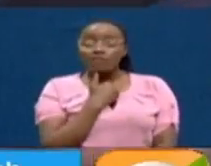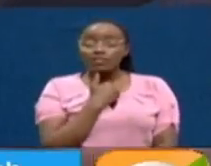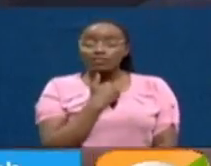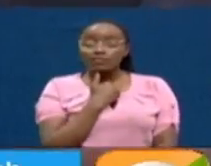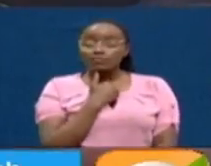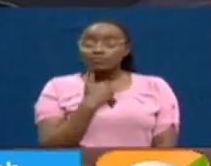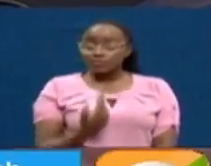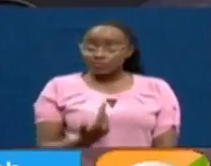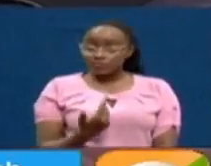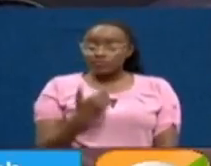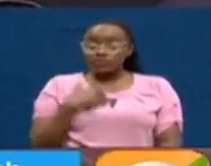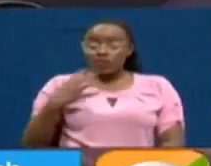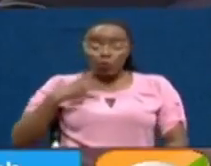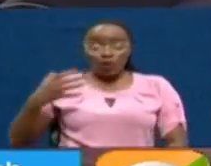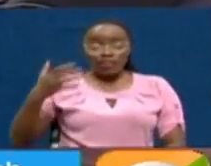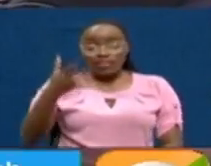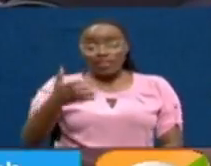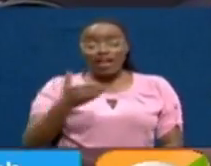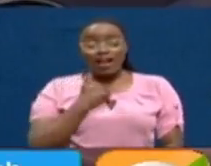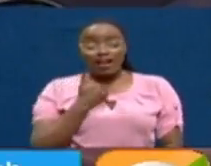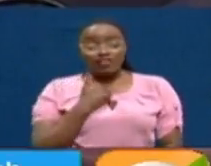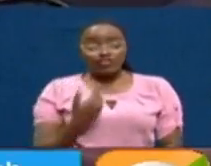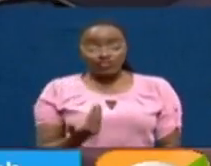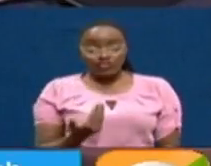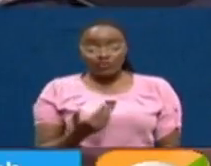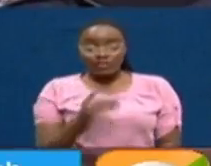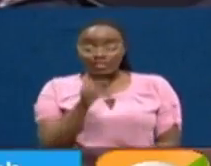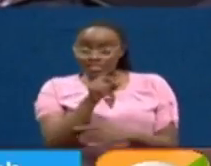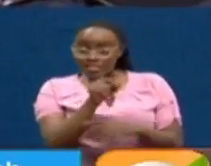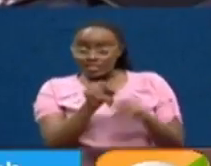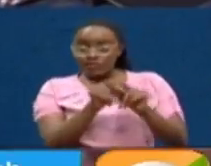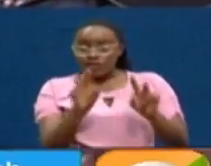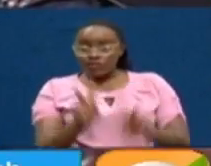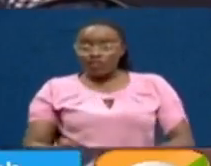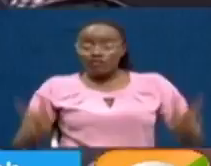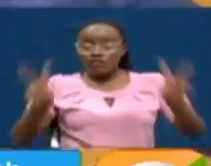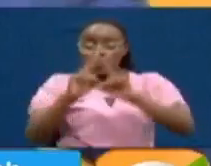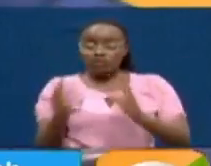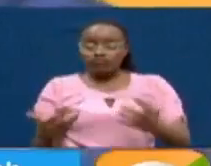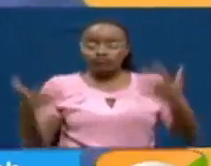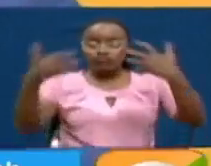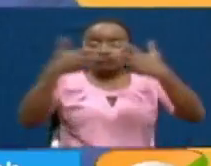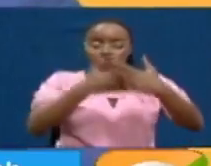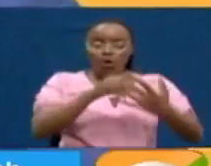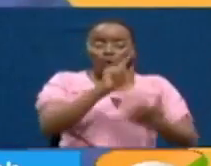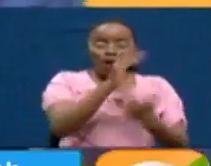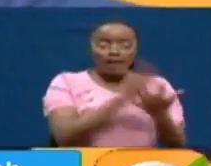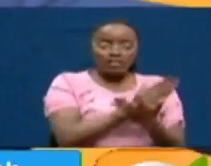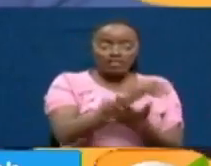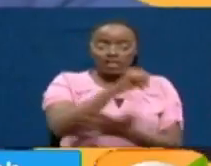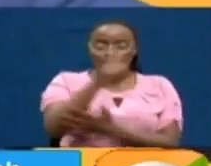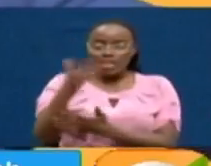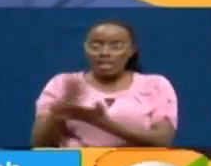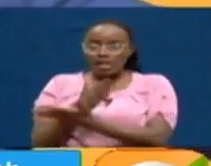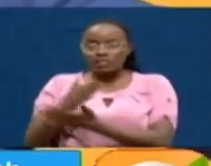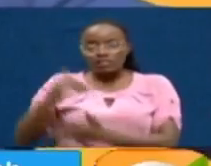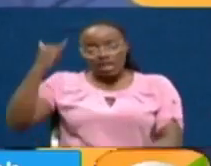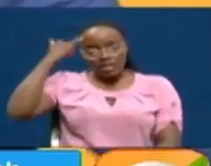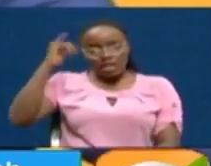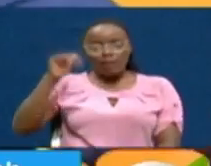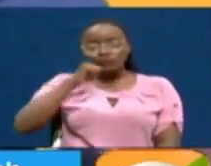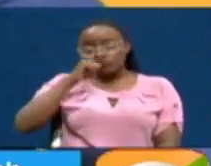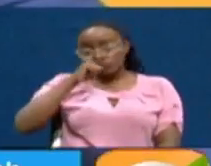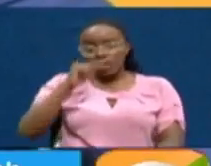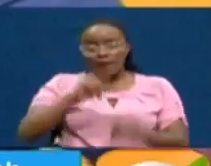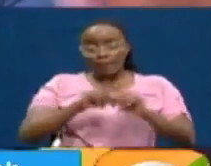these lies our wealth, so that in these lies the value integration between one sector and the other. I like his idea, but